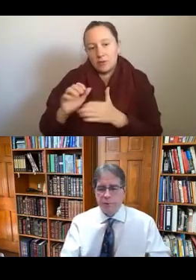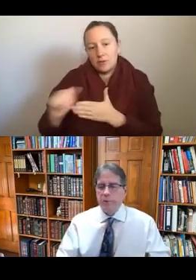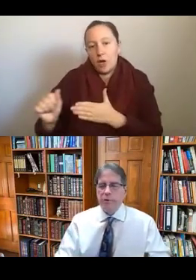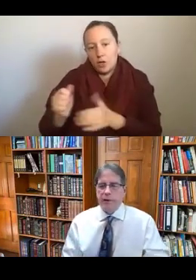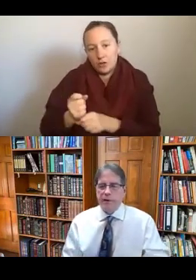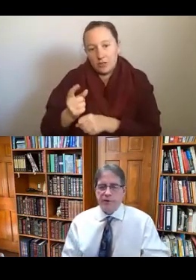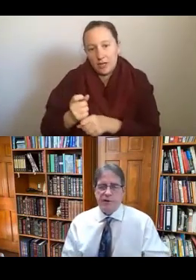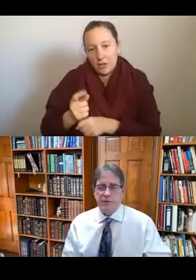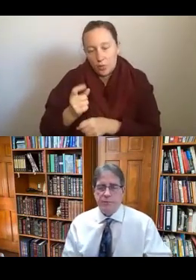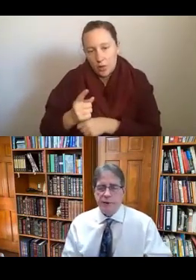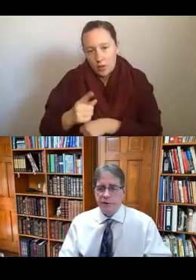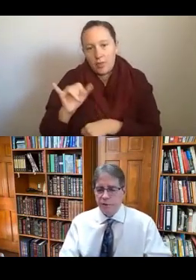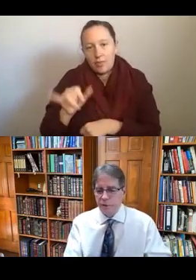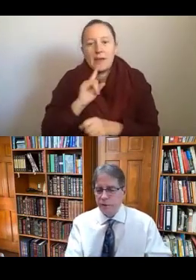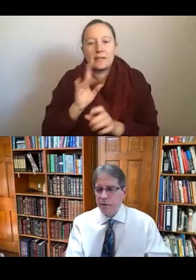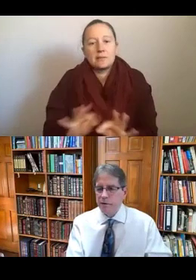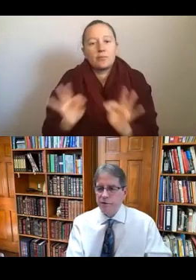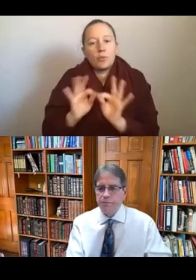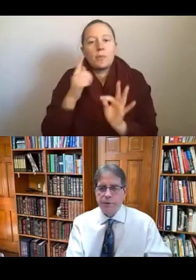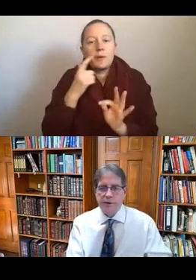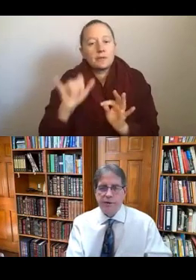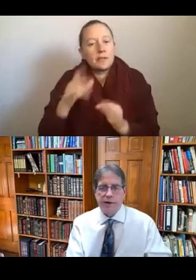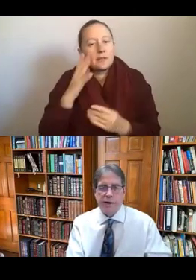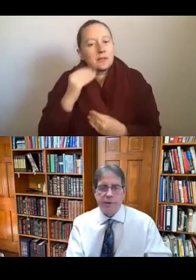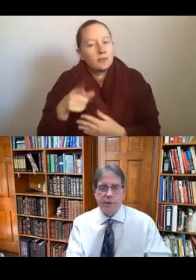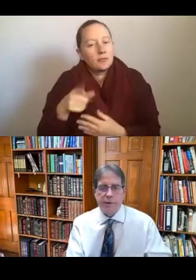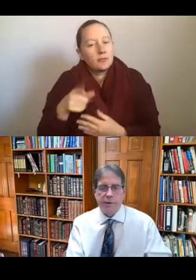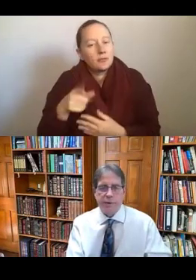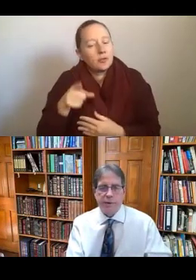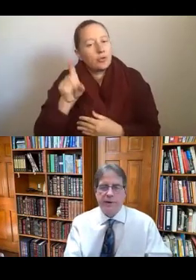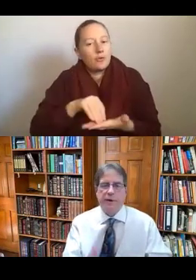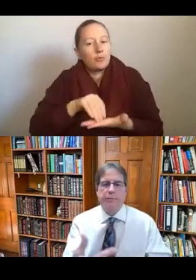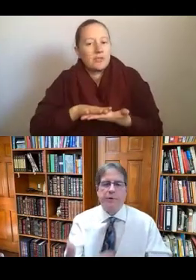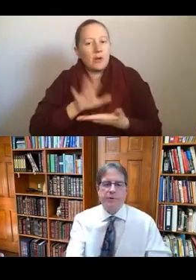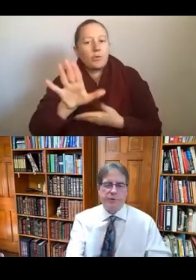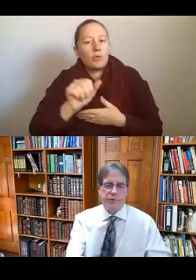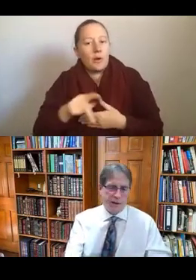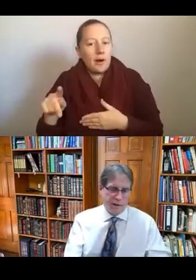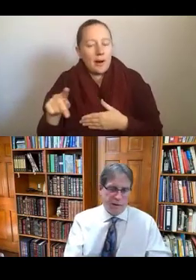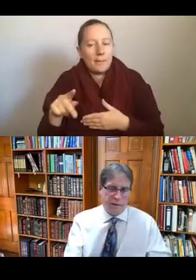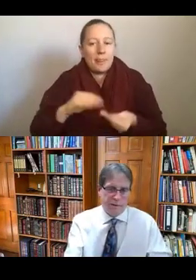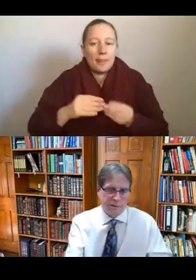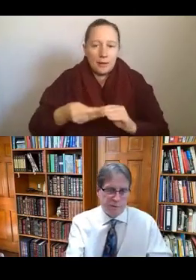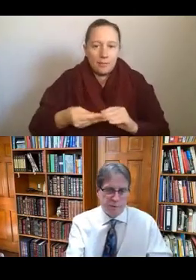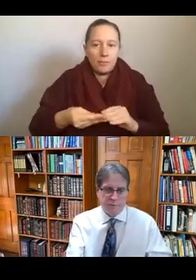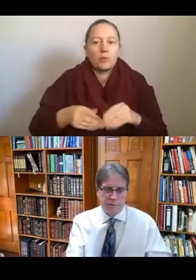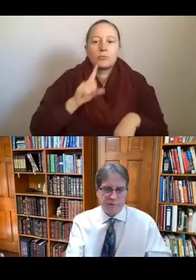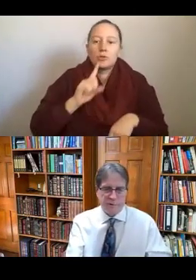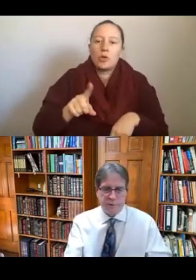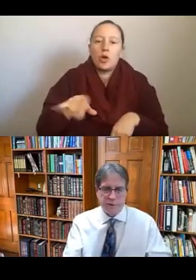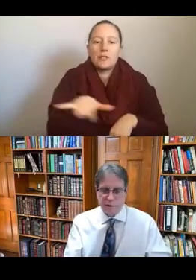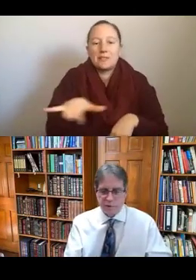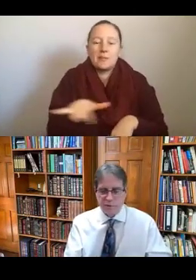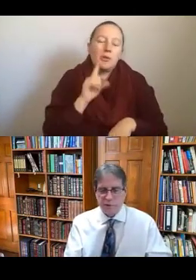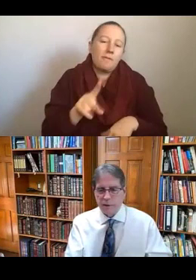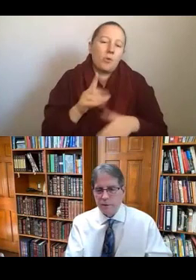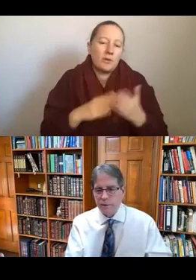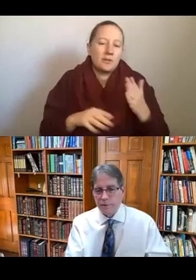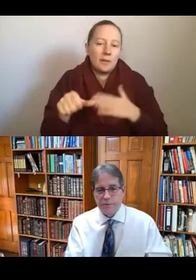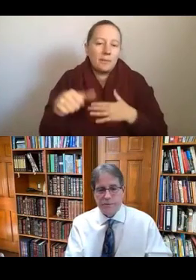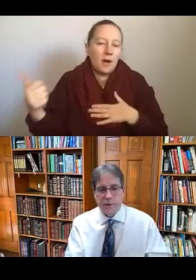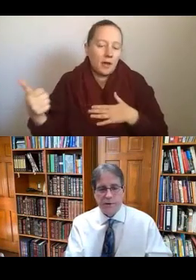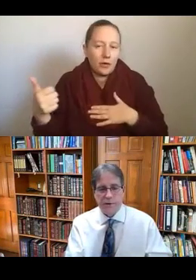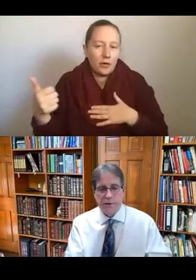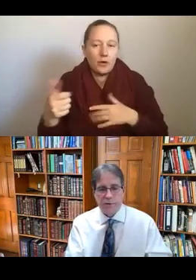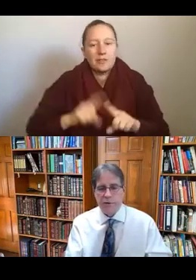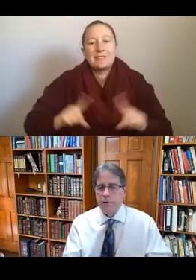that's important because that's information you need to put into the application. And the numbers are similar for some other institutes and they're